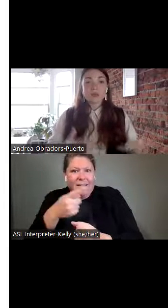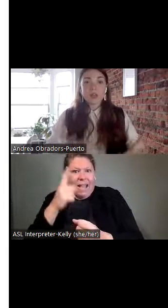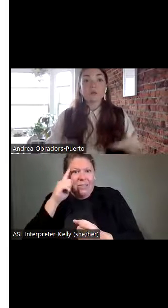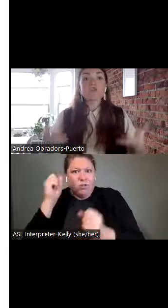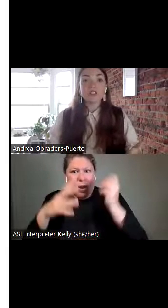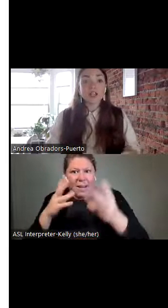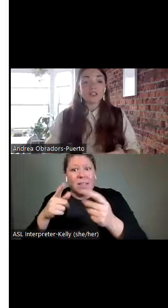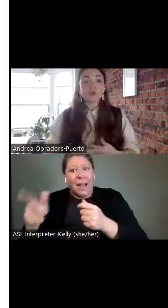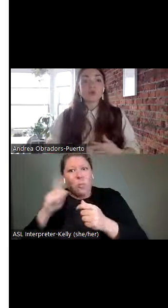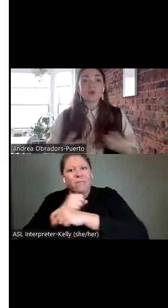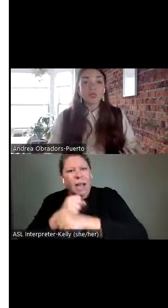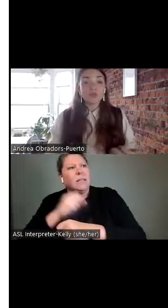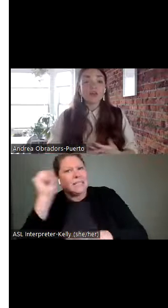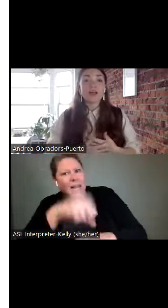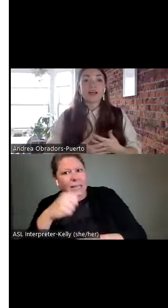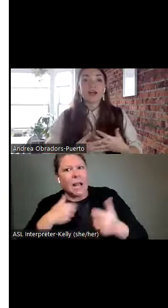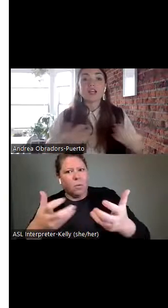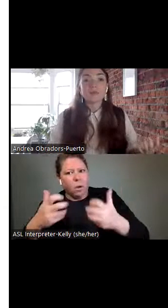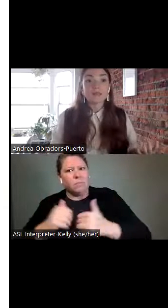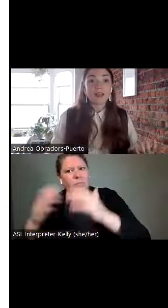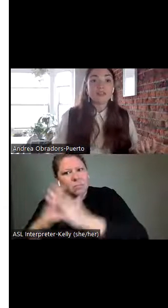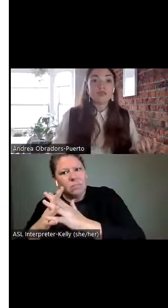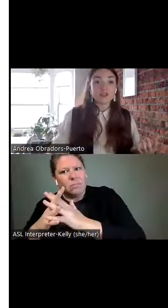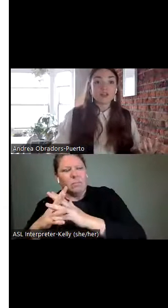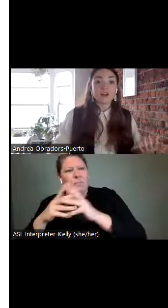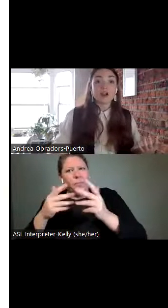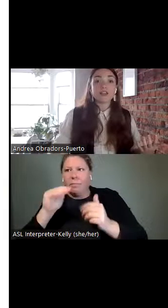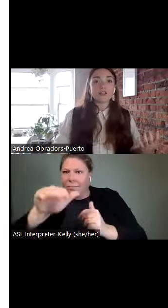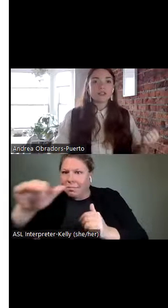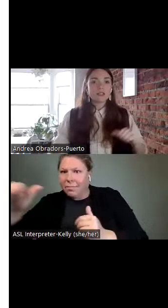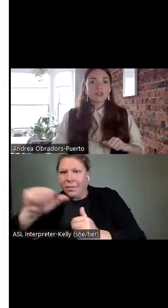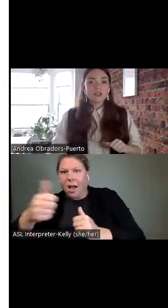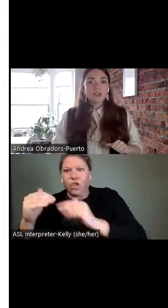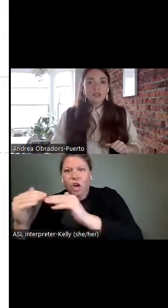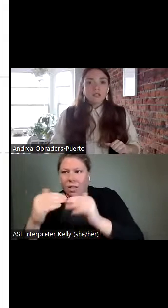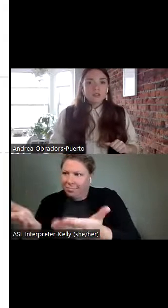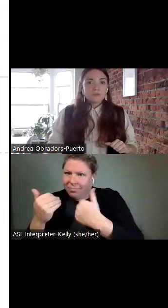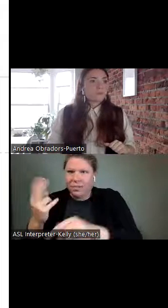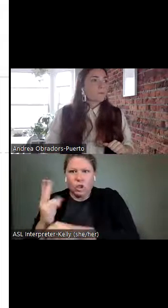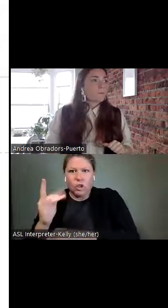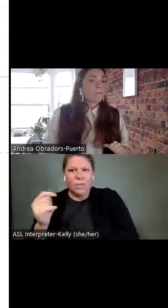this to become real and to be approachable and adopted by the rest of their colleagues.